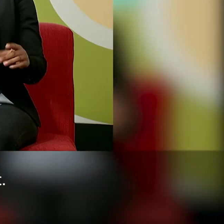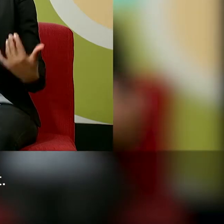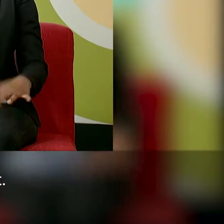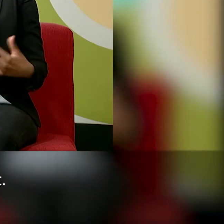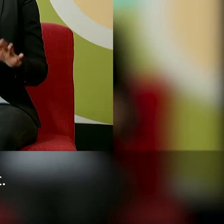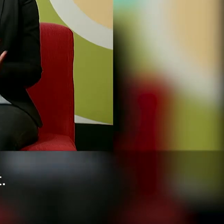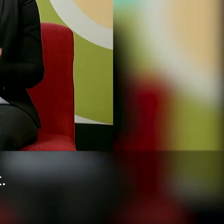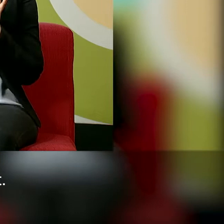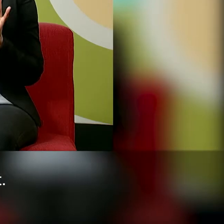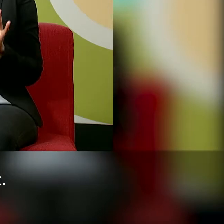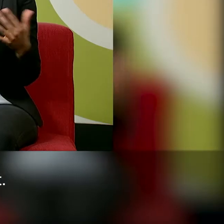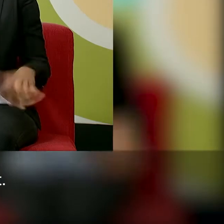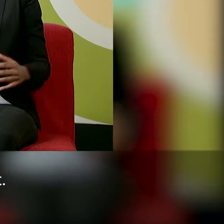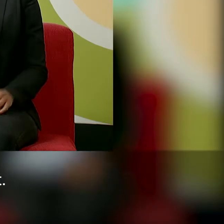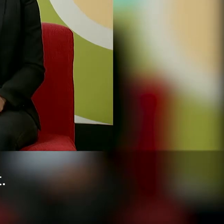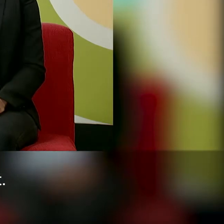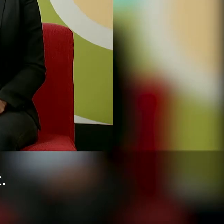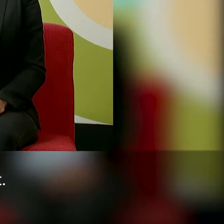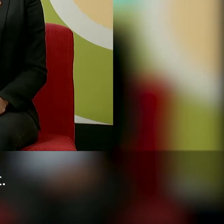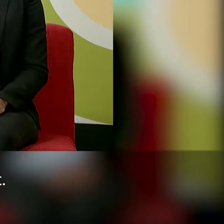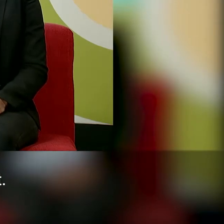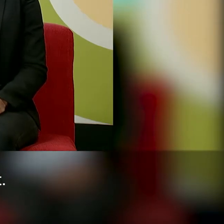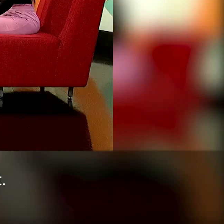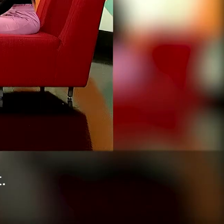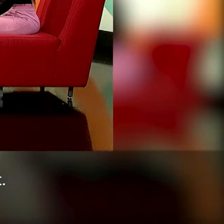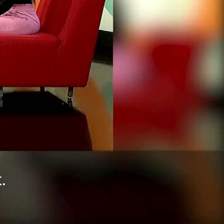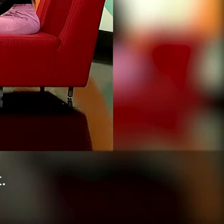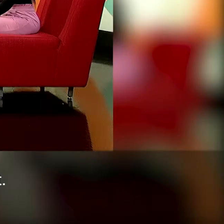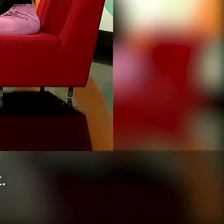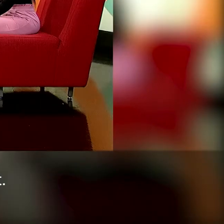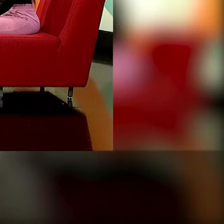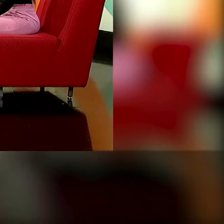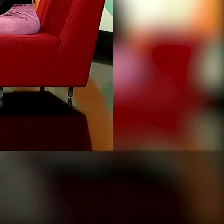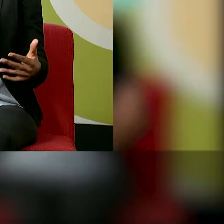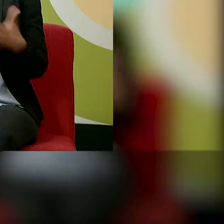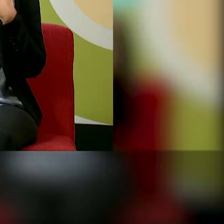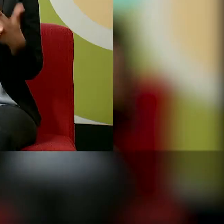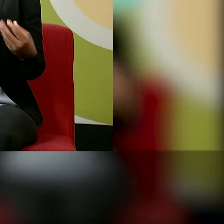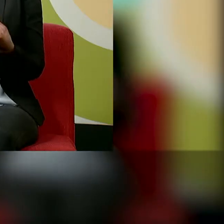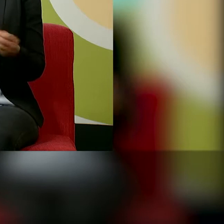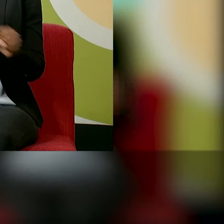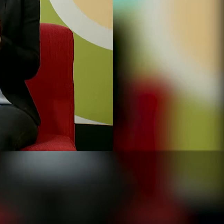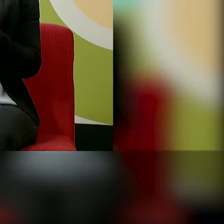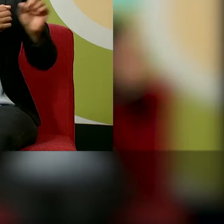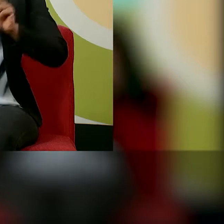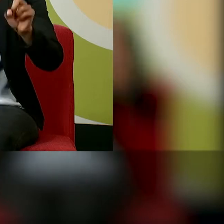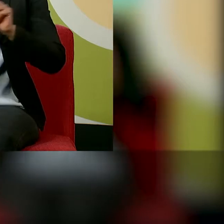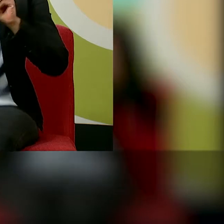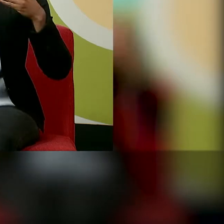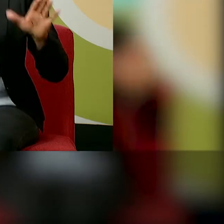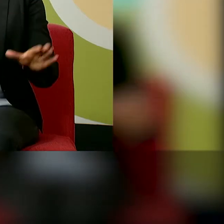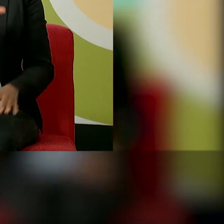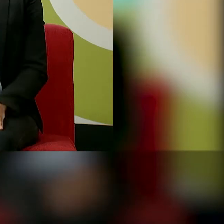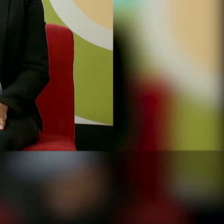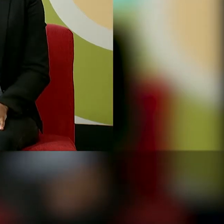e bohlokwa and ho tlamile re etse se seng le se seng hore re kgone ho fumana tse re batlang ho di etsa. Re ile ra ikopanya le Kagiso College mo